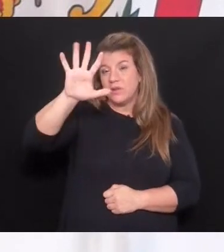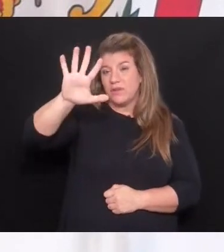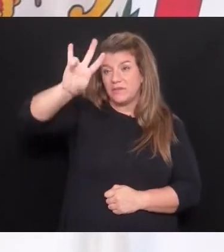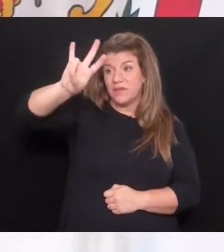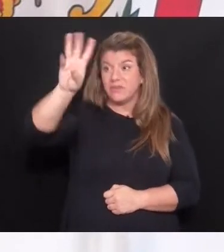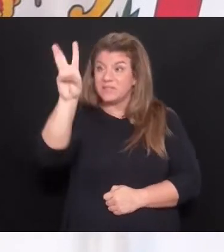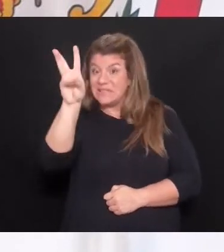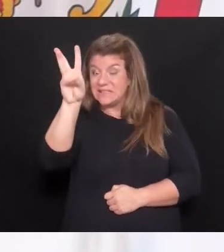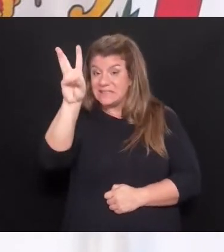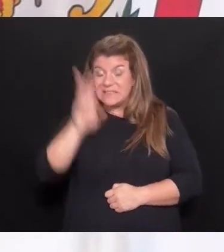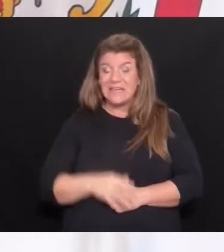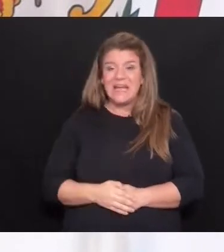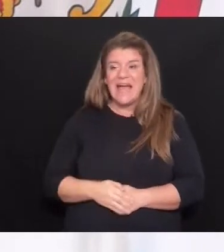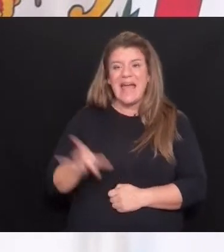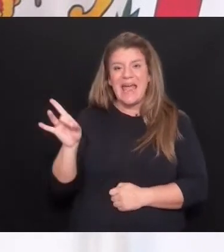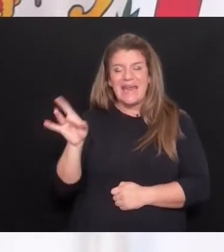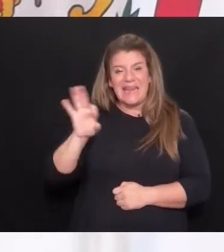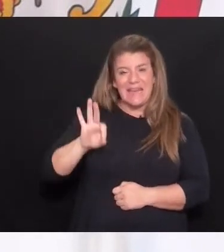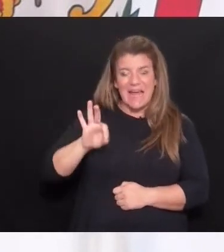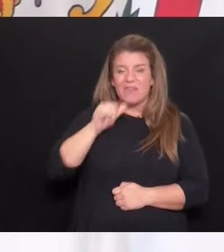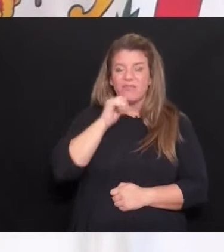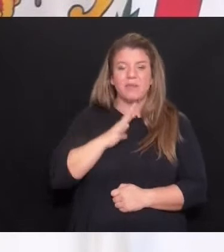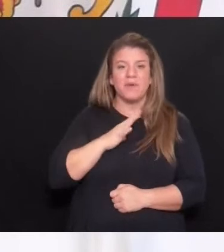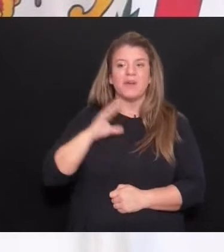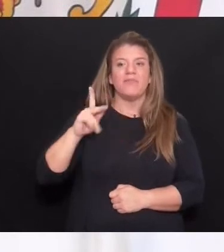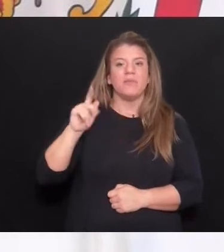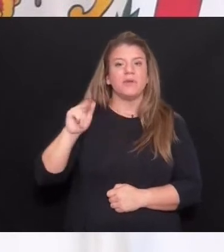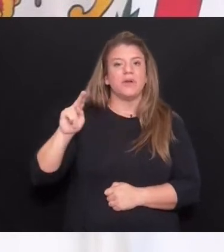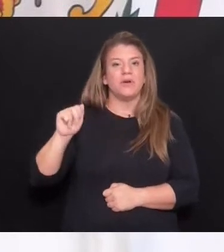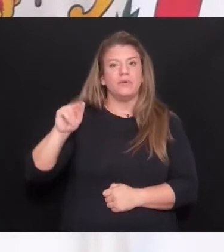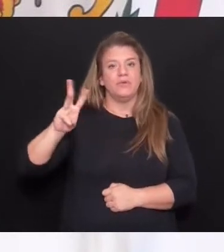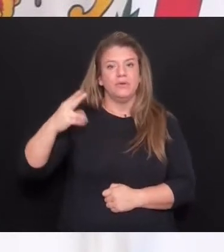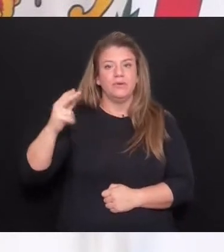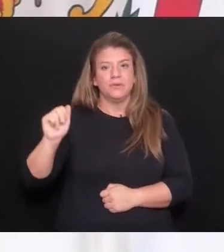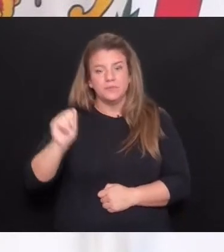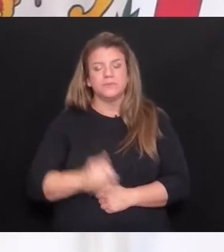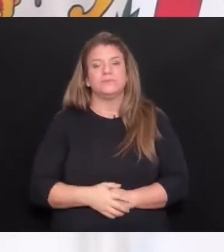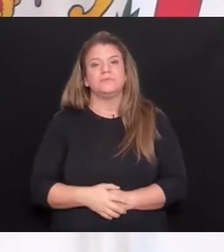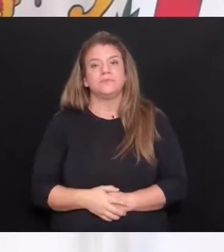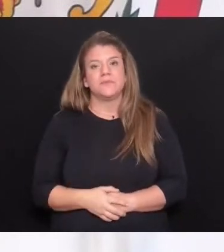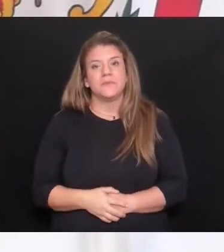3,576th death, an 89-year-old female from Kanawha County. The